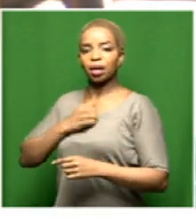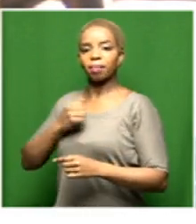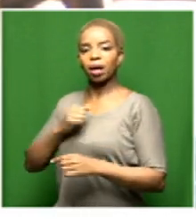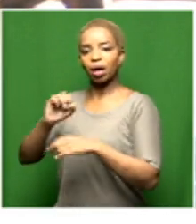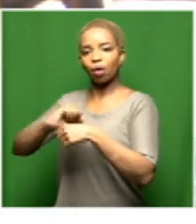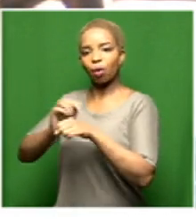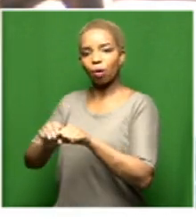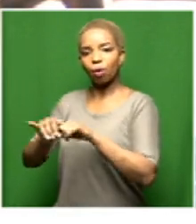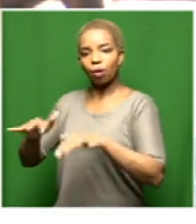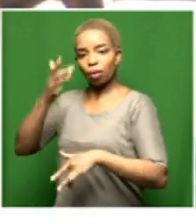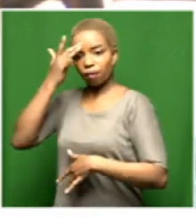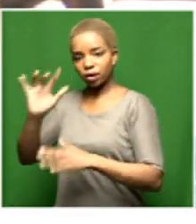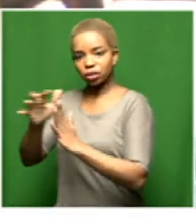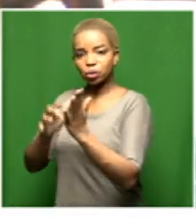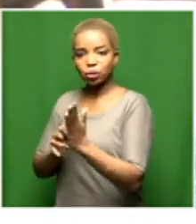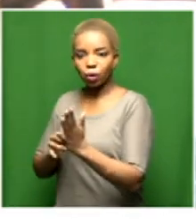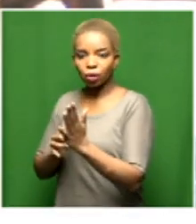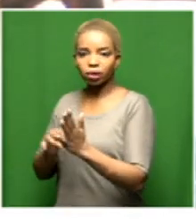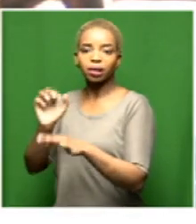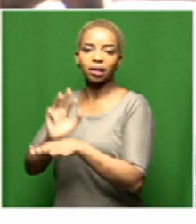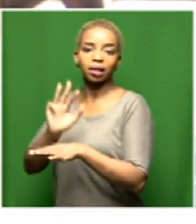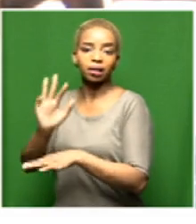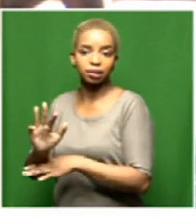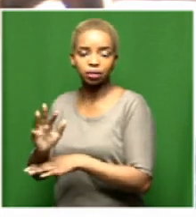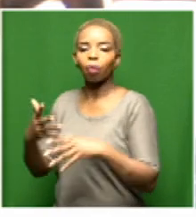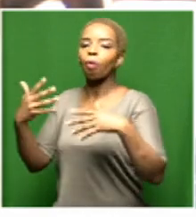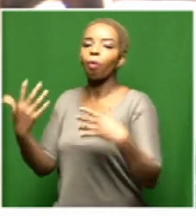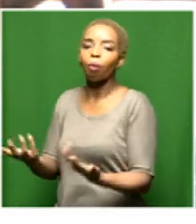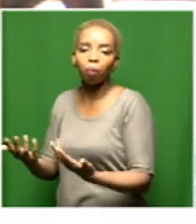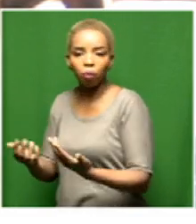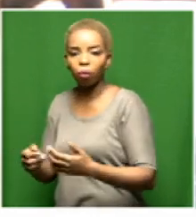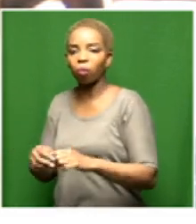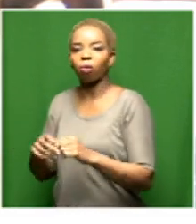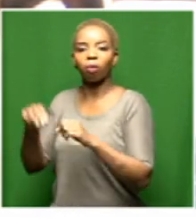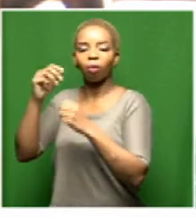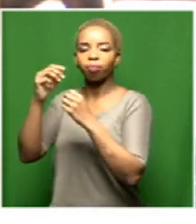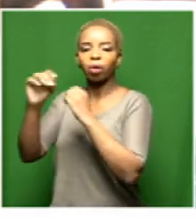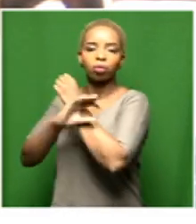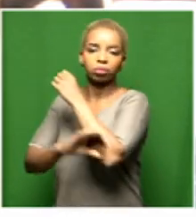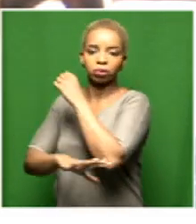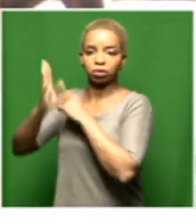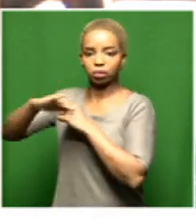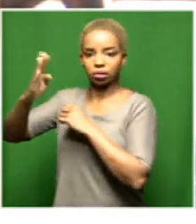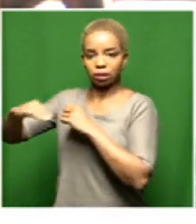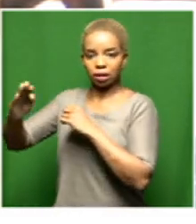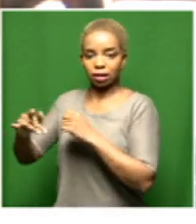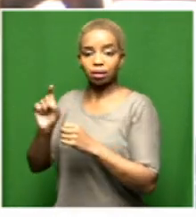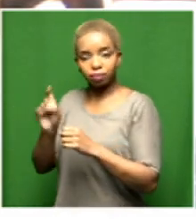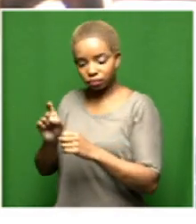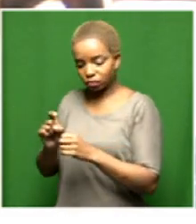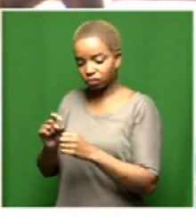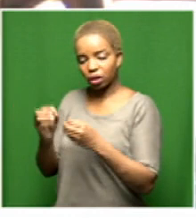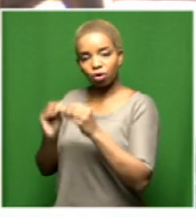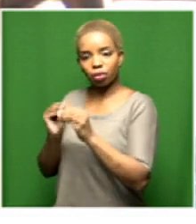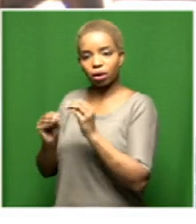to tag at We the People South Africa or at Constitution Hill. And our teams are gathering all this information and we're creating an online